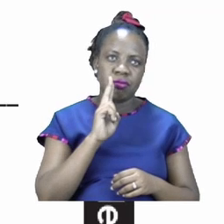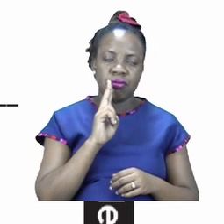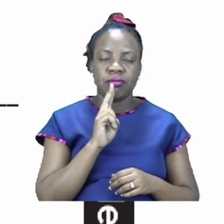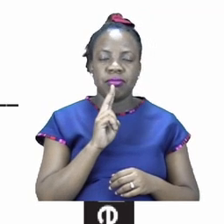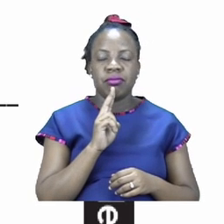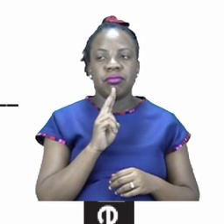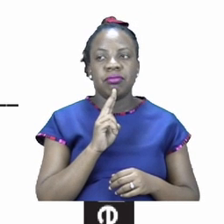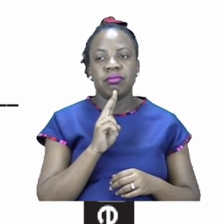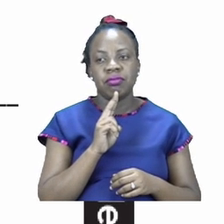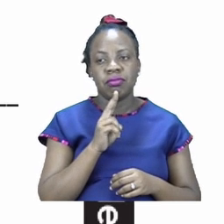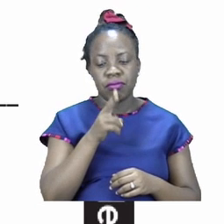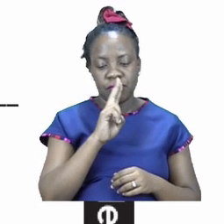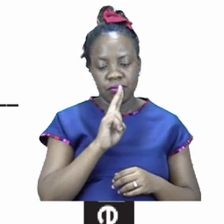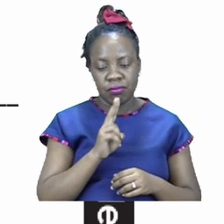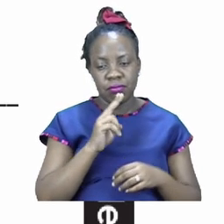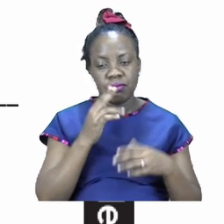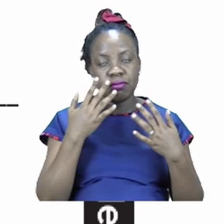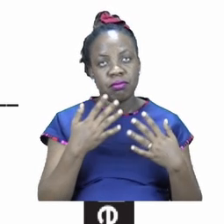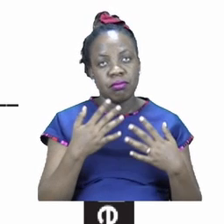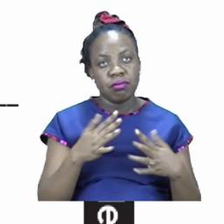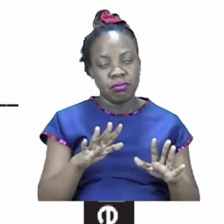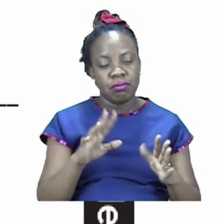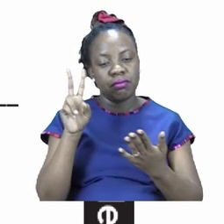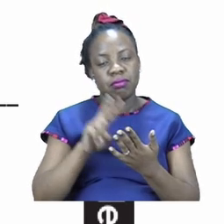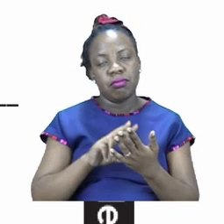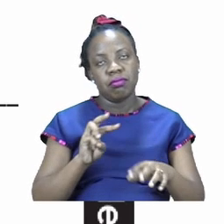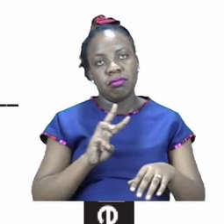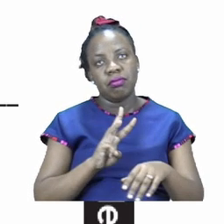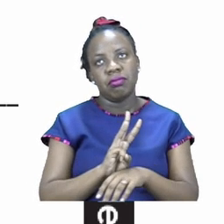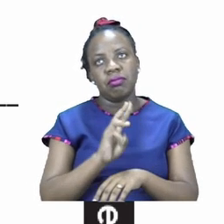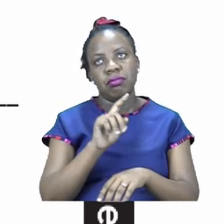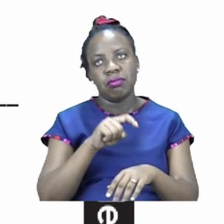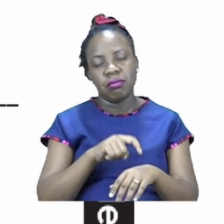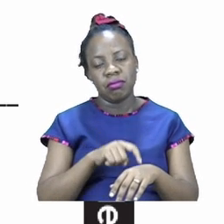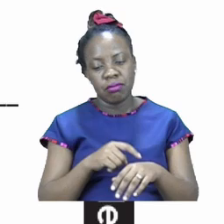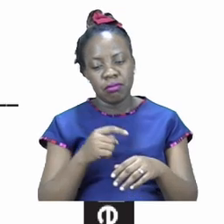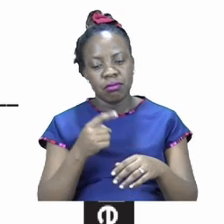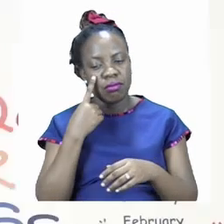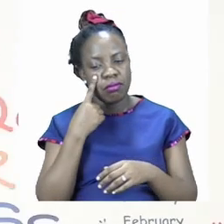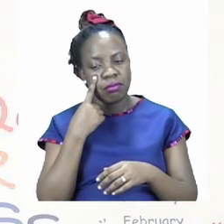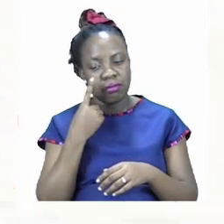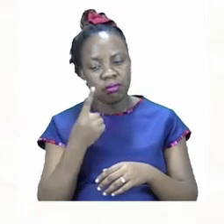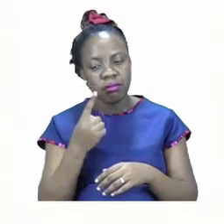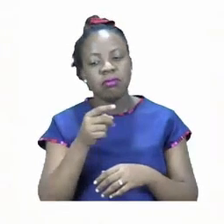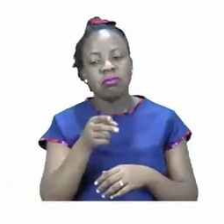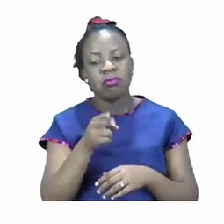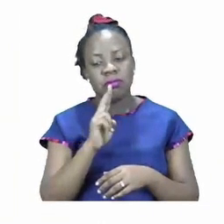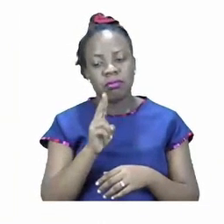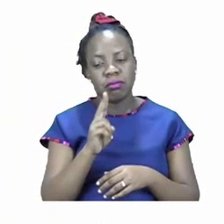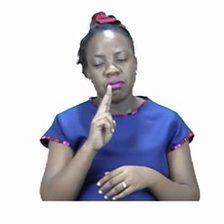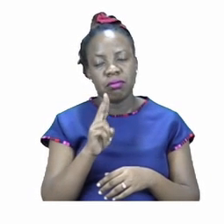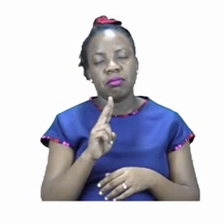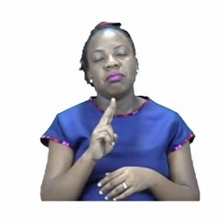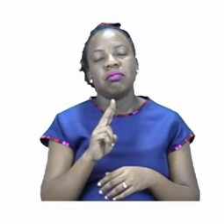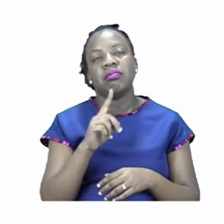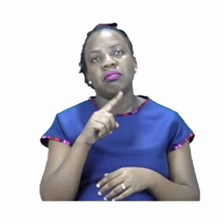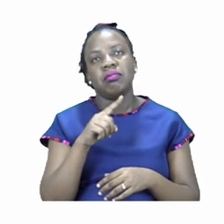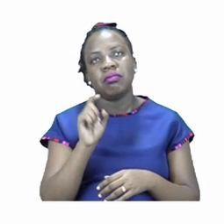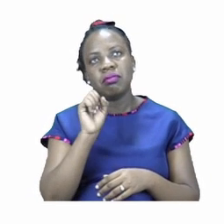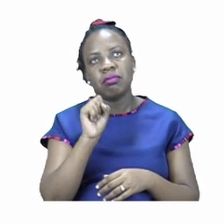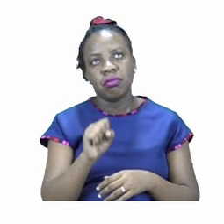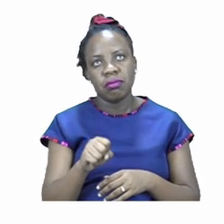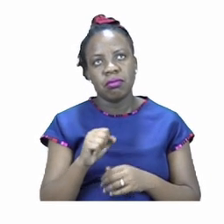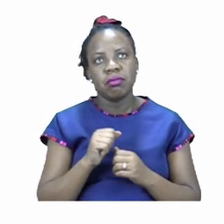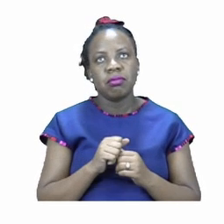make sure that all your answers are correct. When you are done with that page, boys and girls, we can now move on to